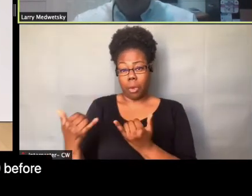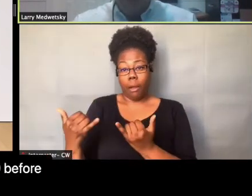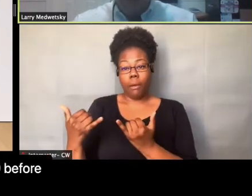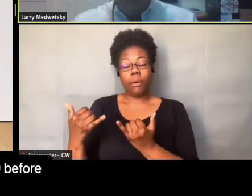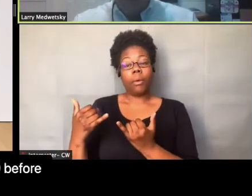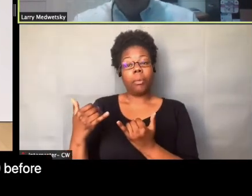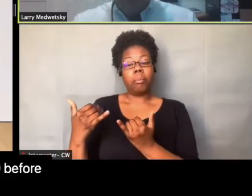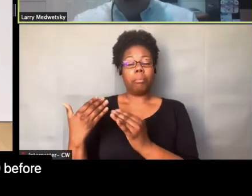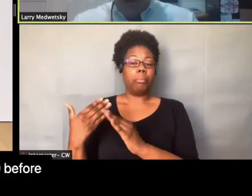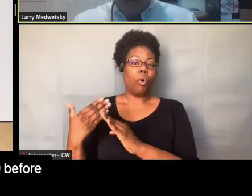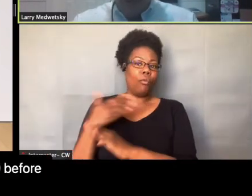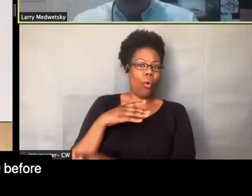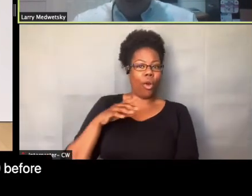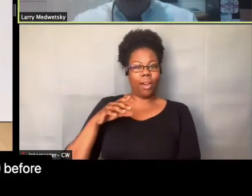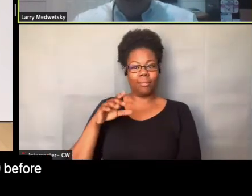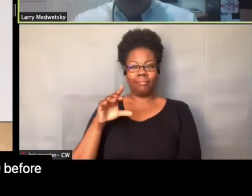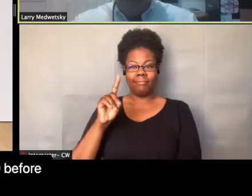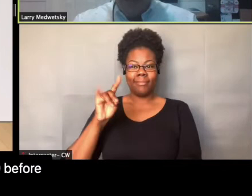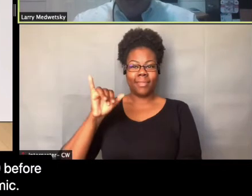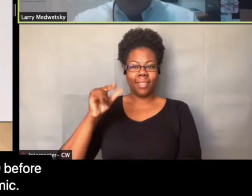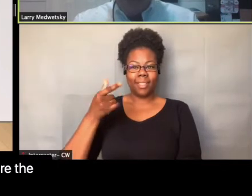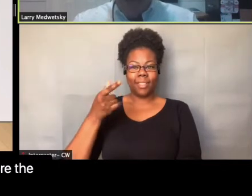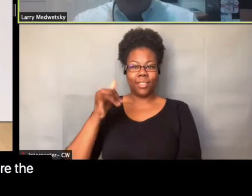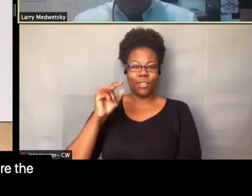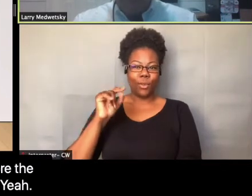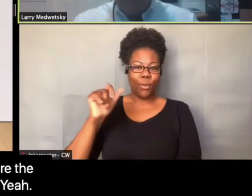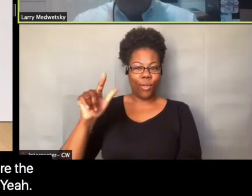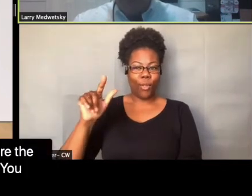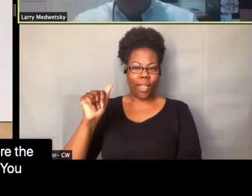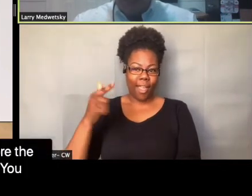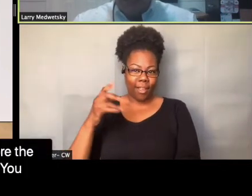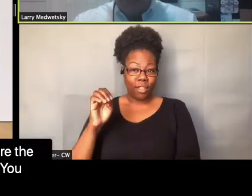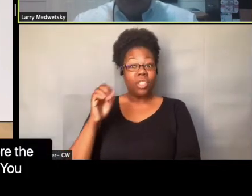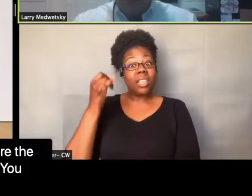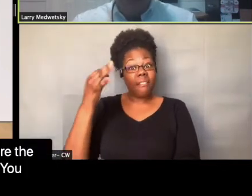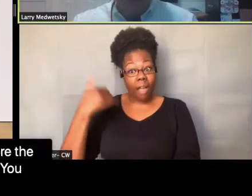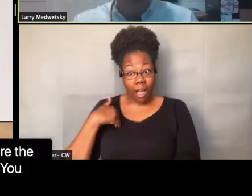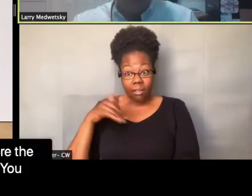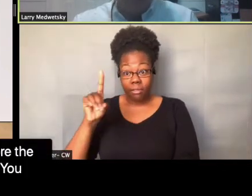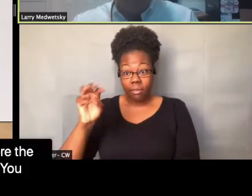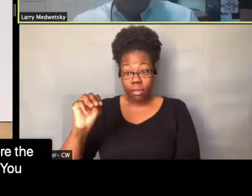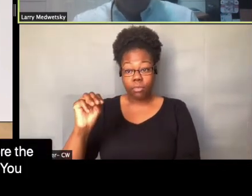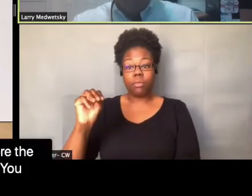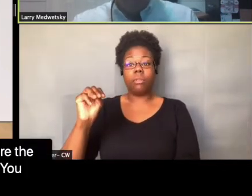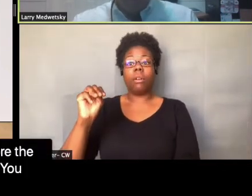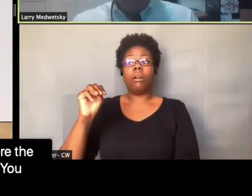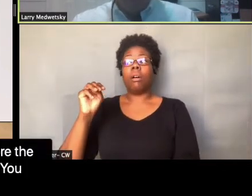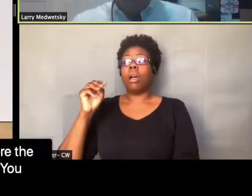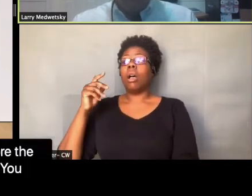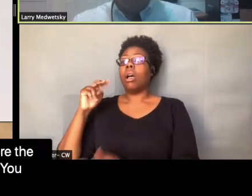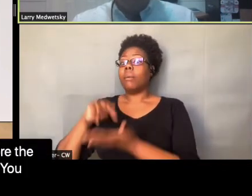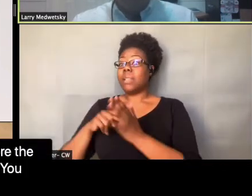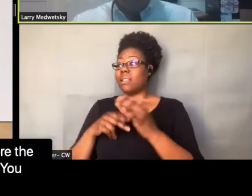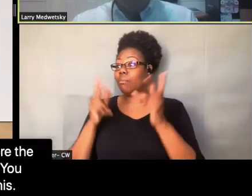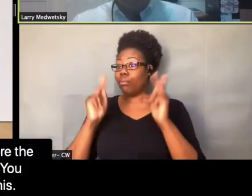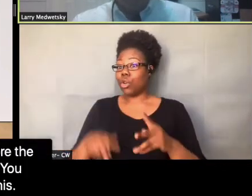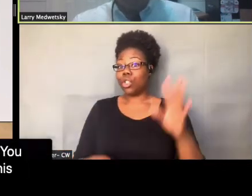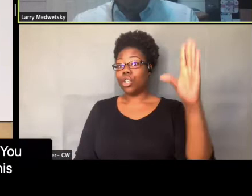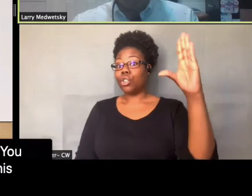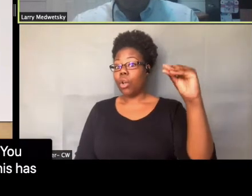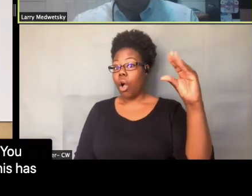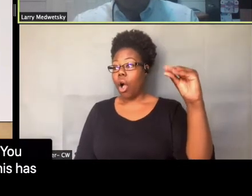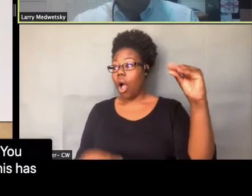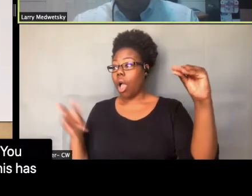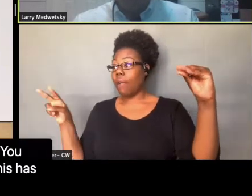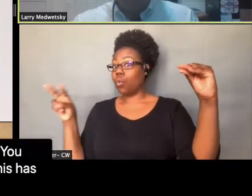age came, if you got a directional mic, you had to face the person. And actually, even this has been only